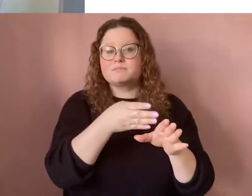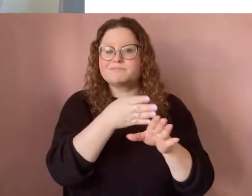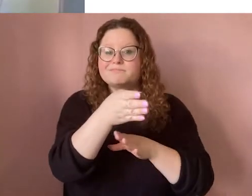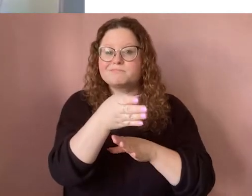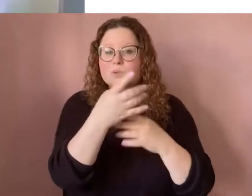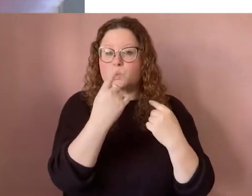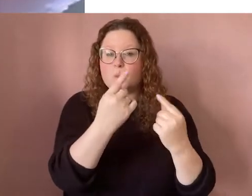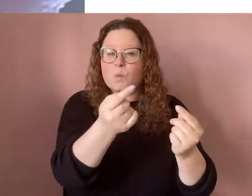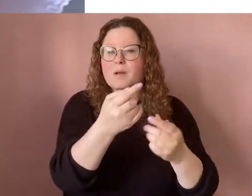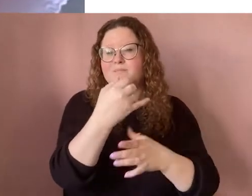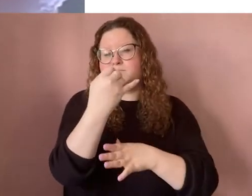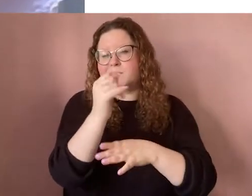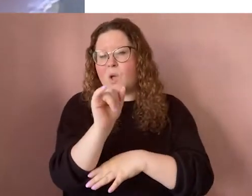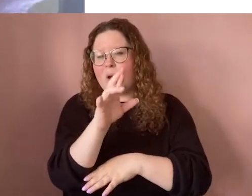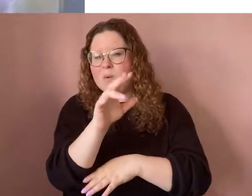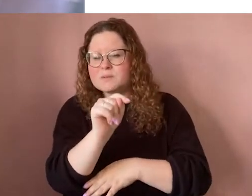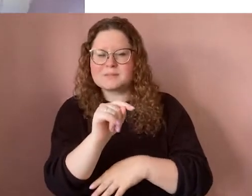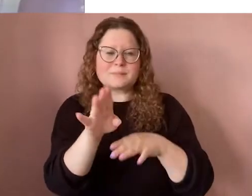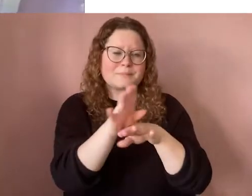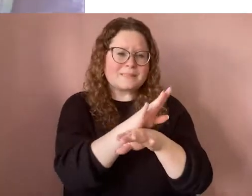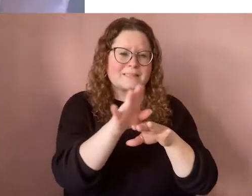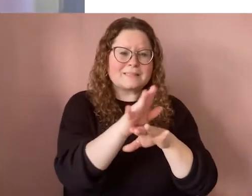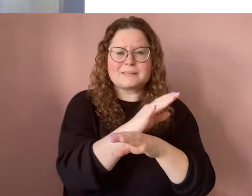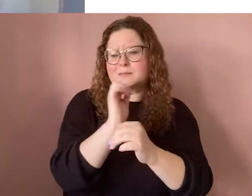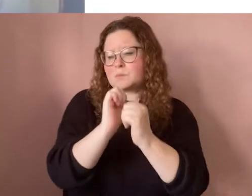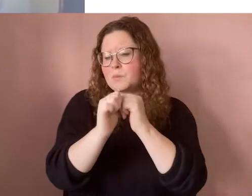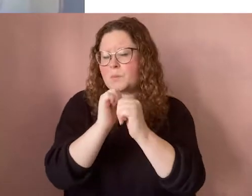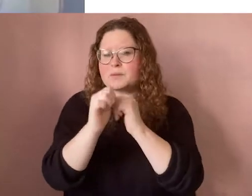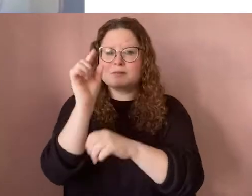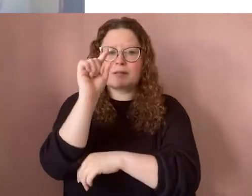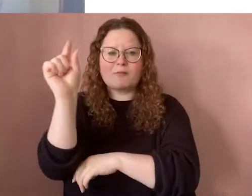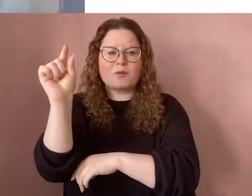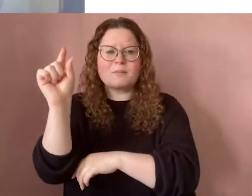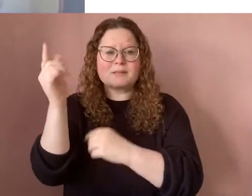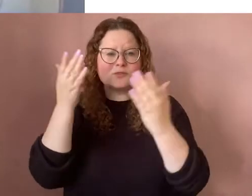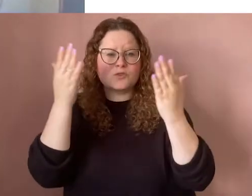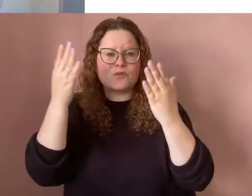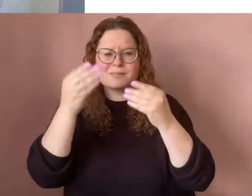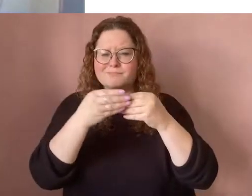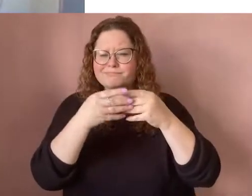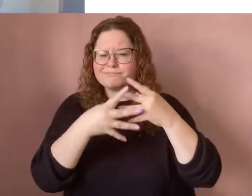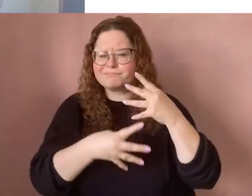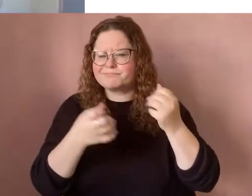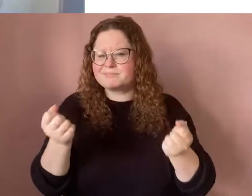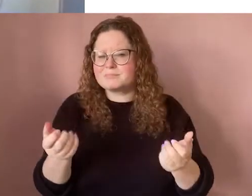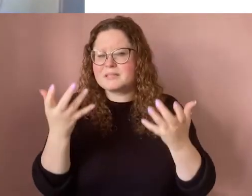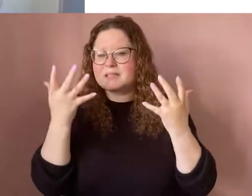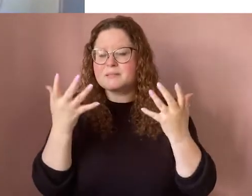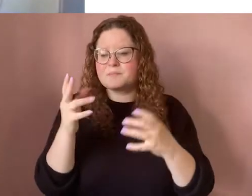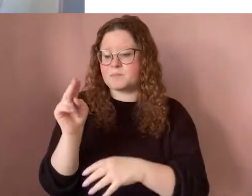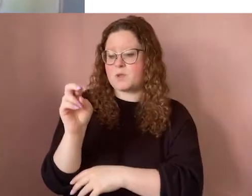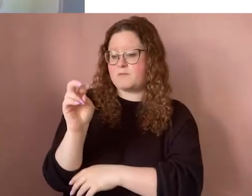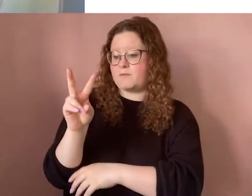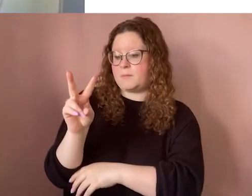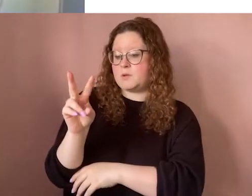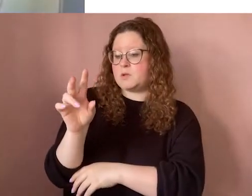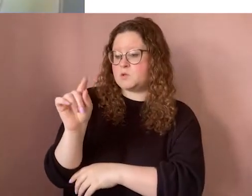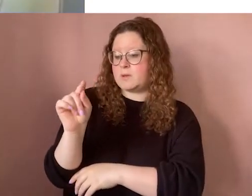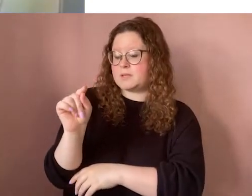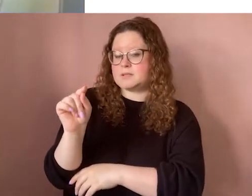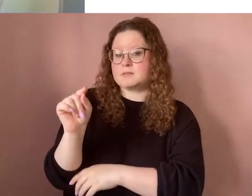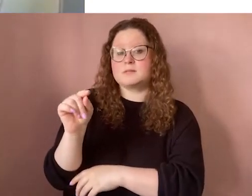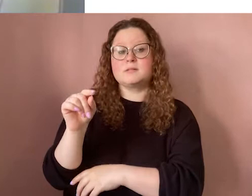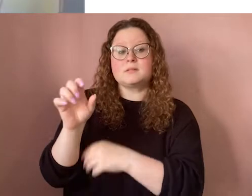broadcasting, the arts, major league sports, and government service. On November 20th, 2015,